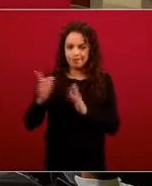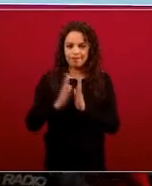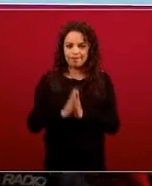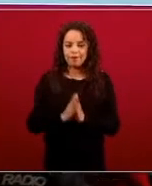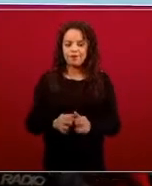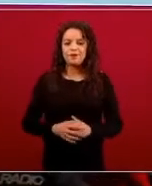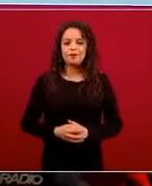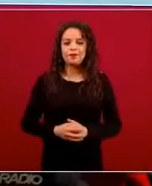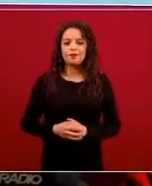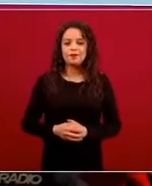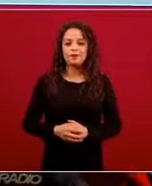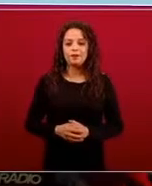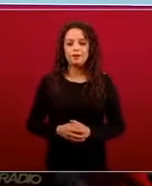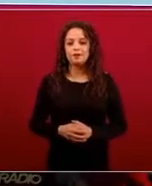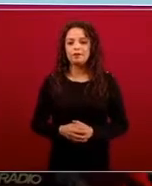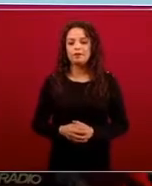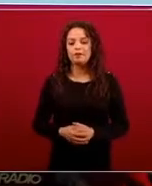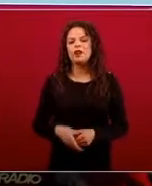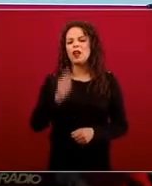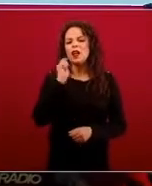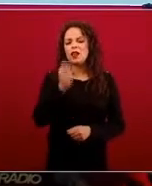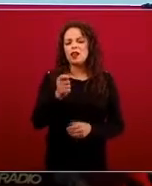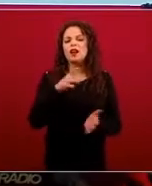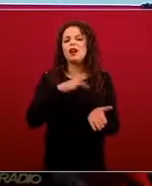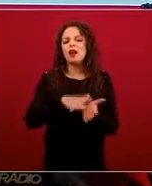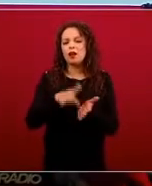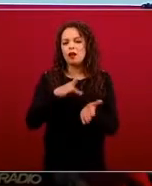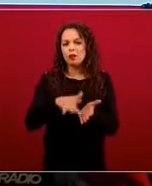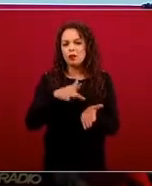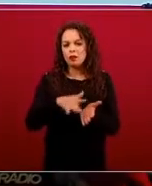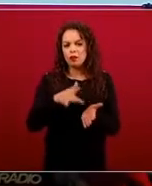recibido apoyo, ofrecimiento.